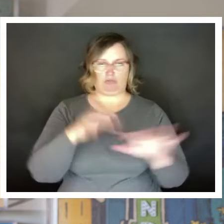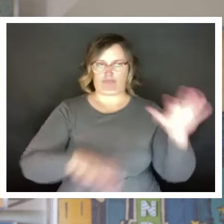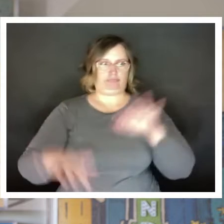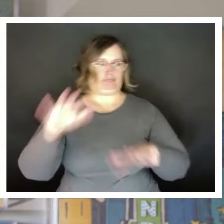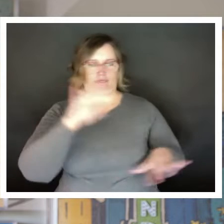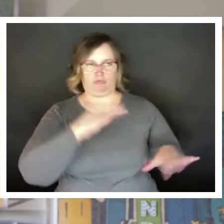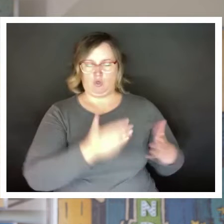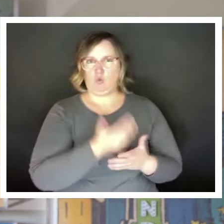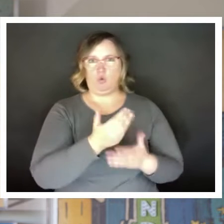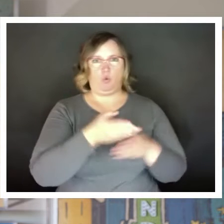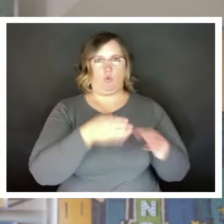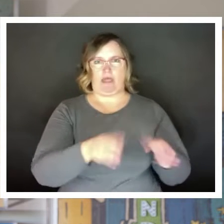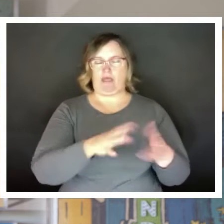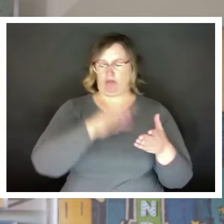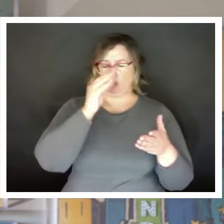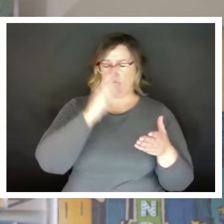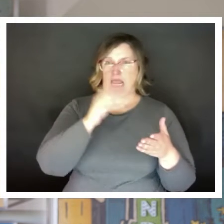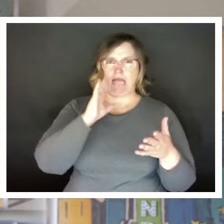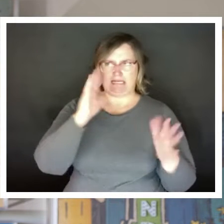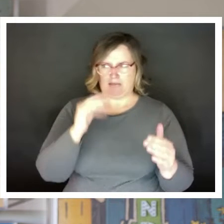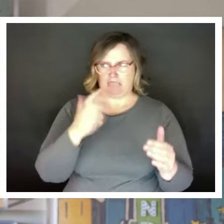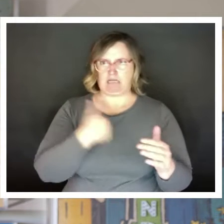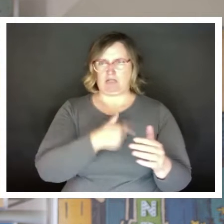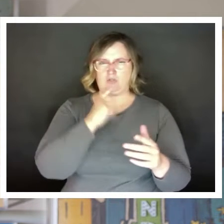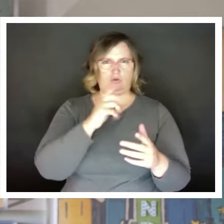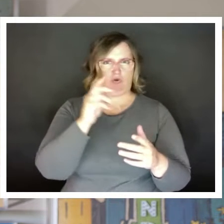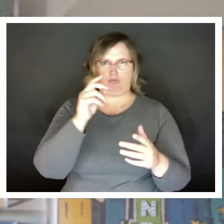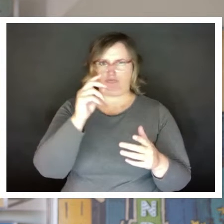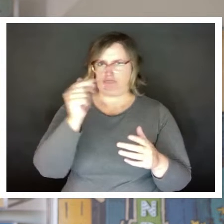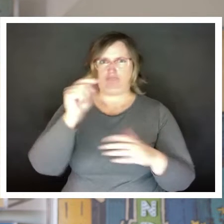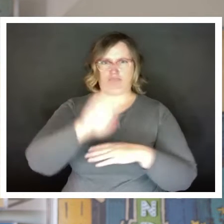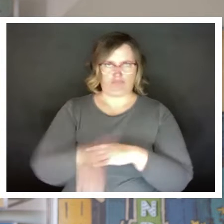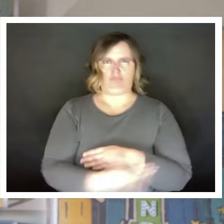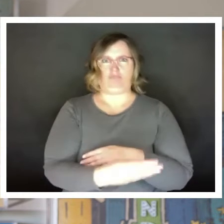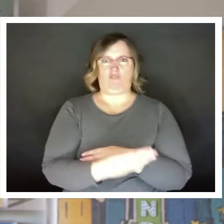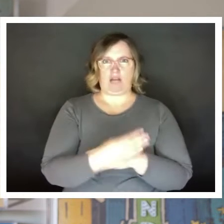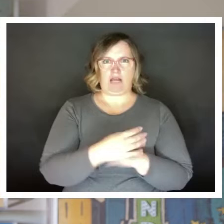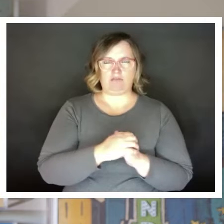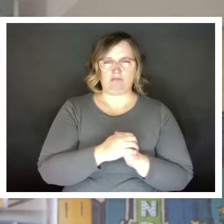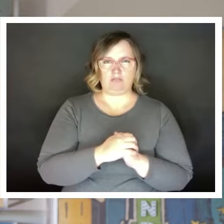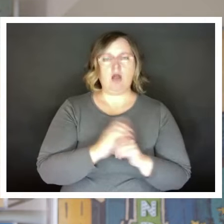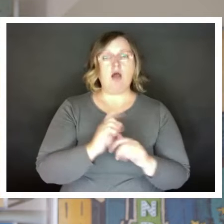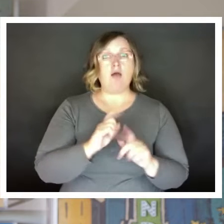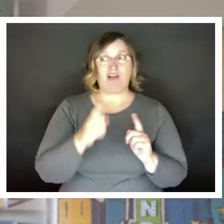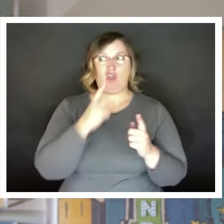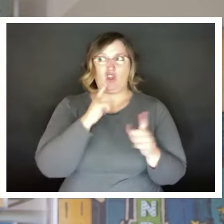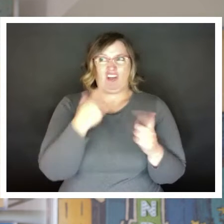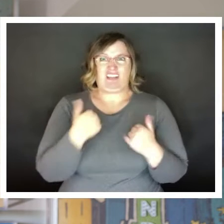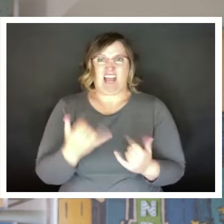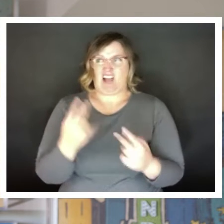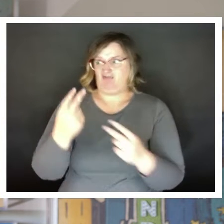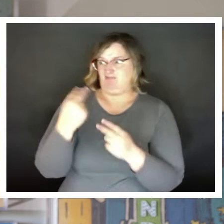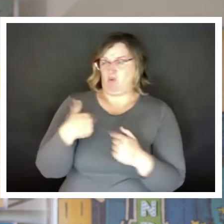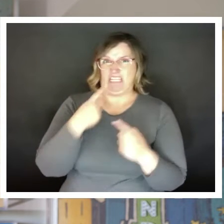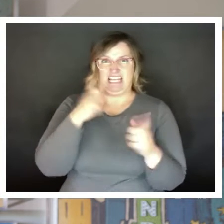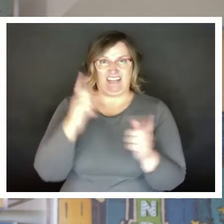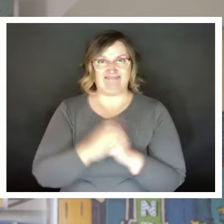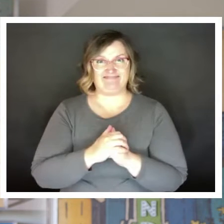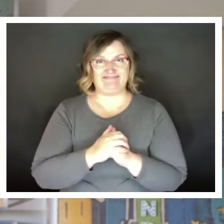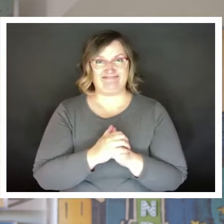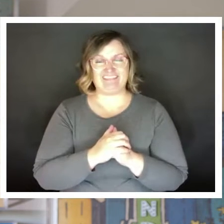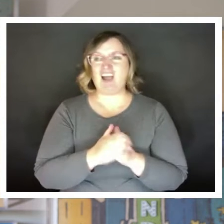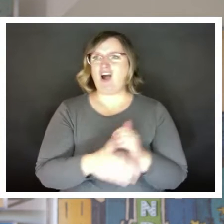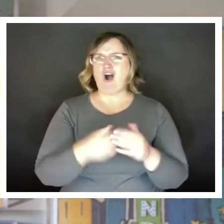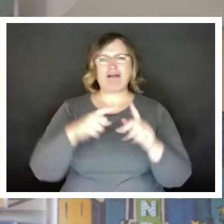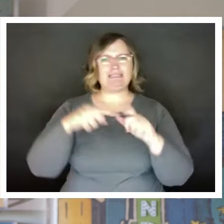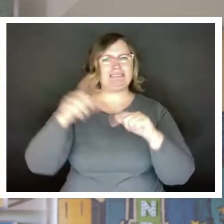of learning and expected to adapt overnight. But look at us now. We did it. From all different backgrounds, we were